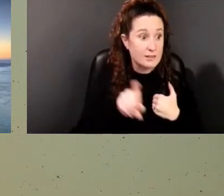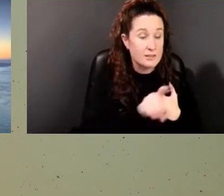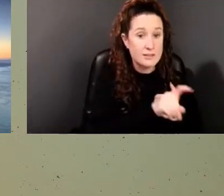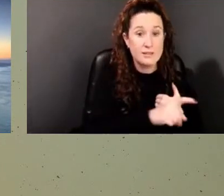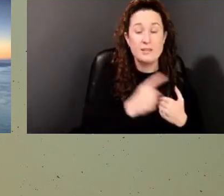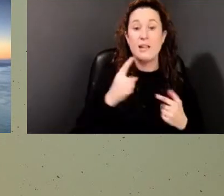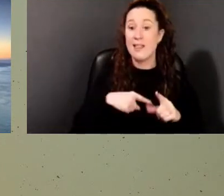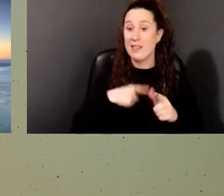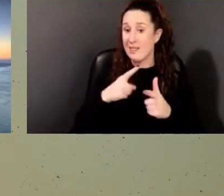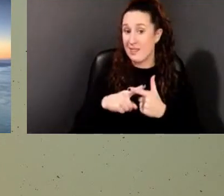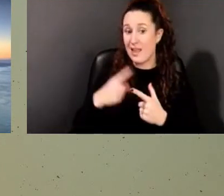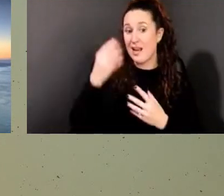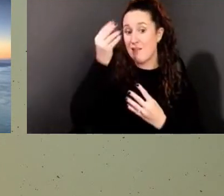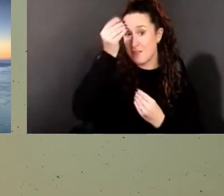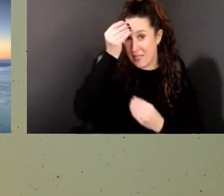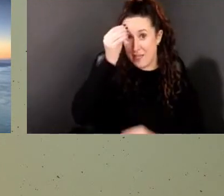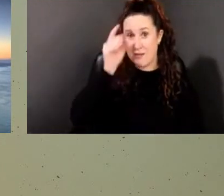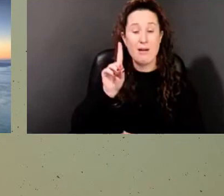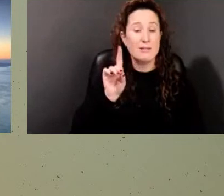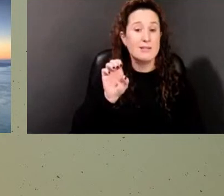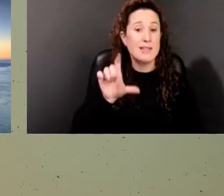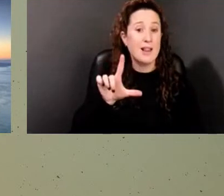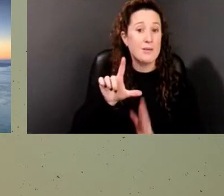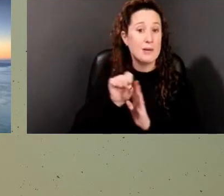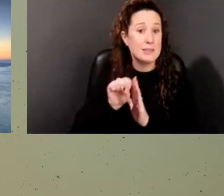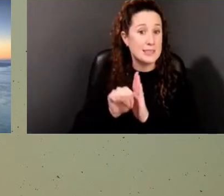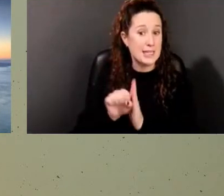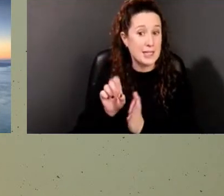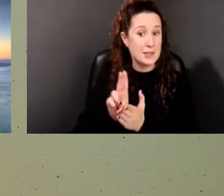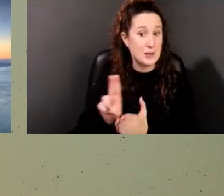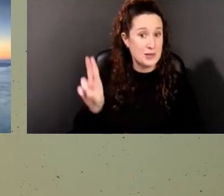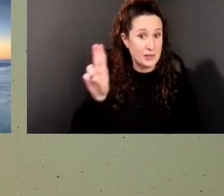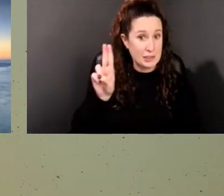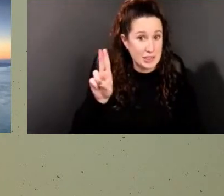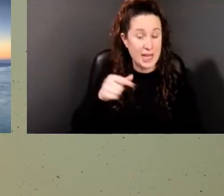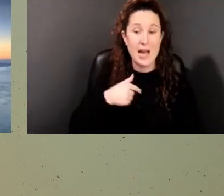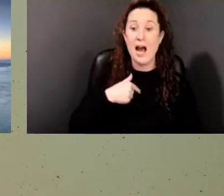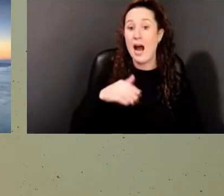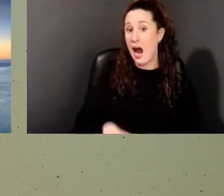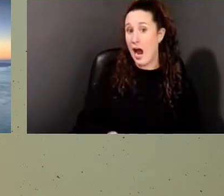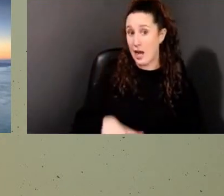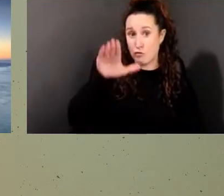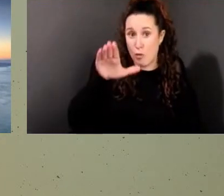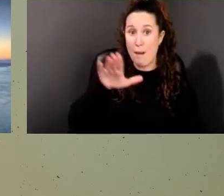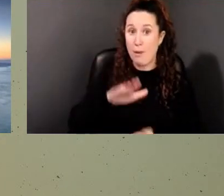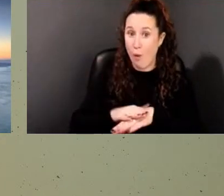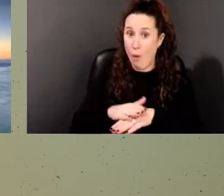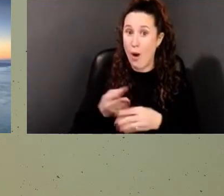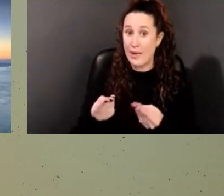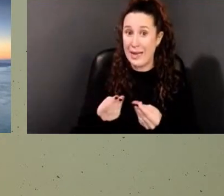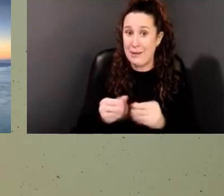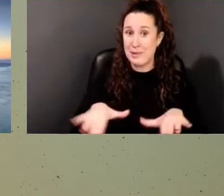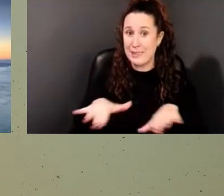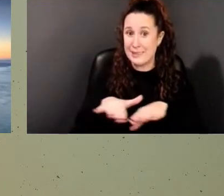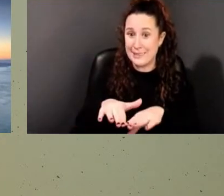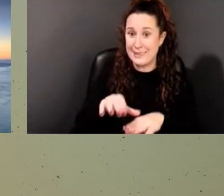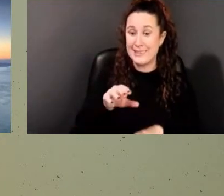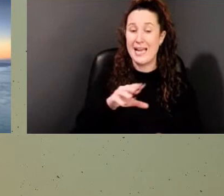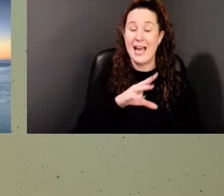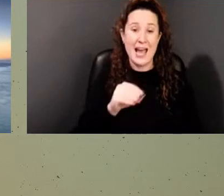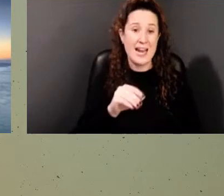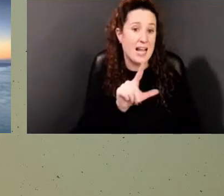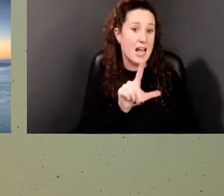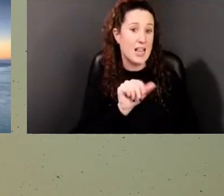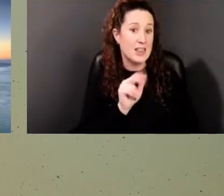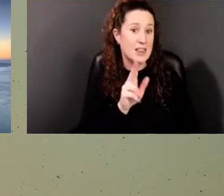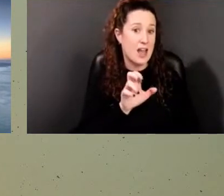State University, because when I grew up on the campus of Delaware State University, and Lockerman Hall was